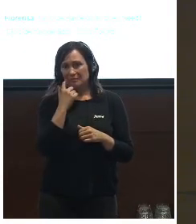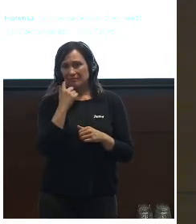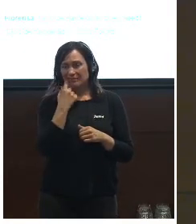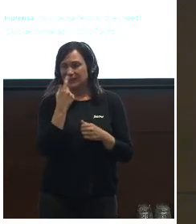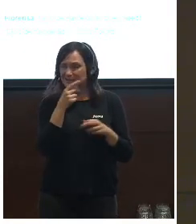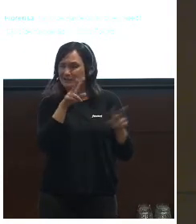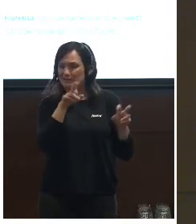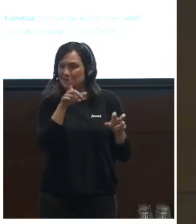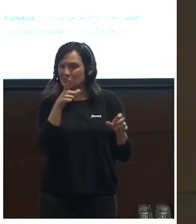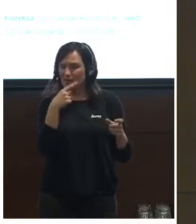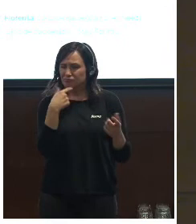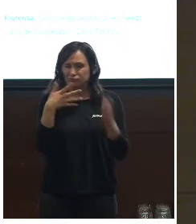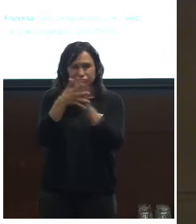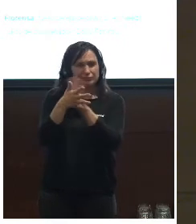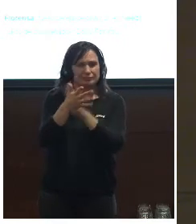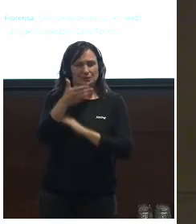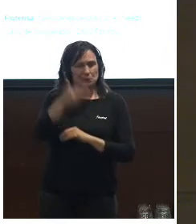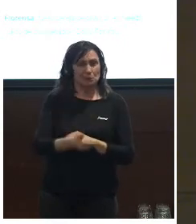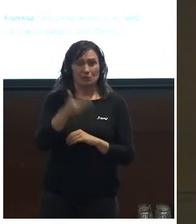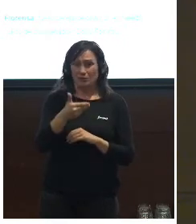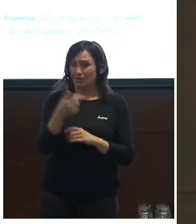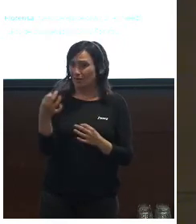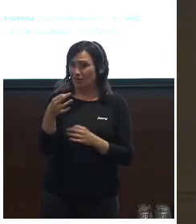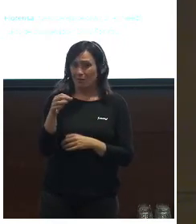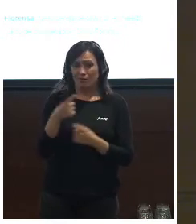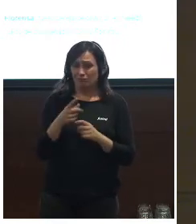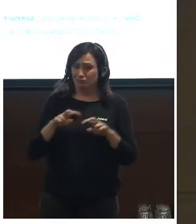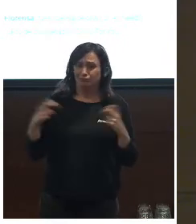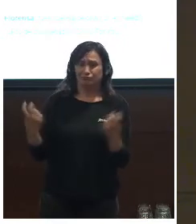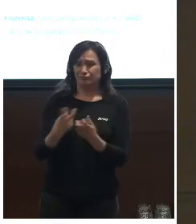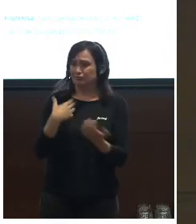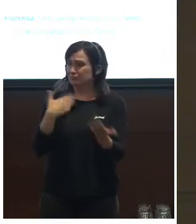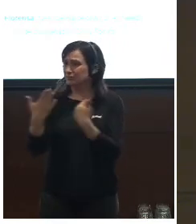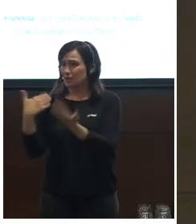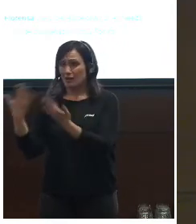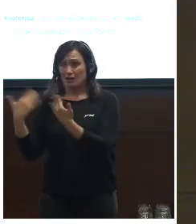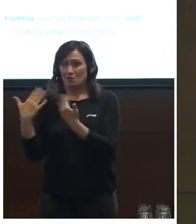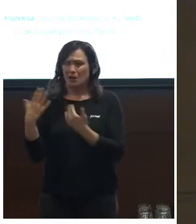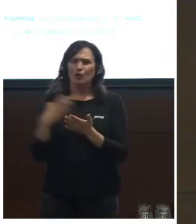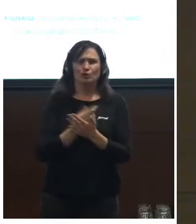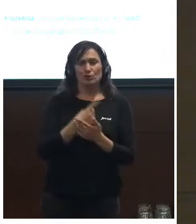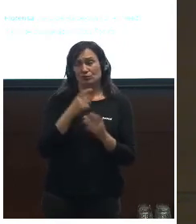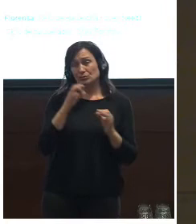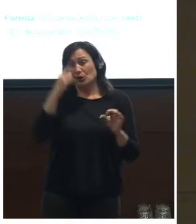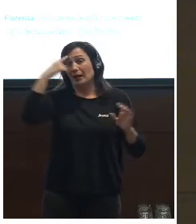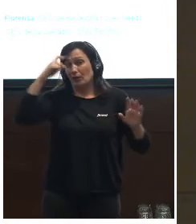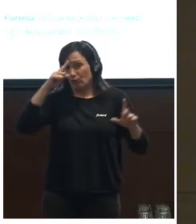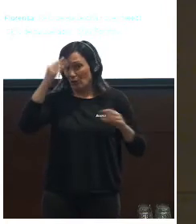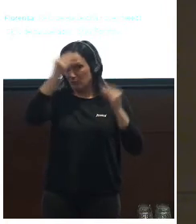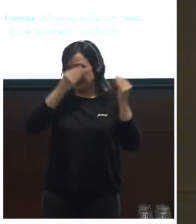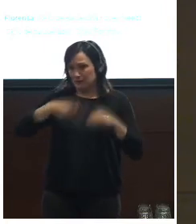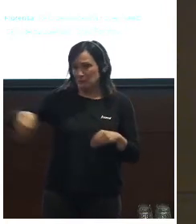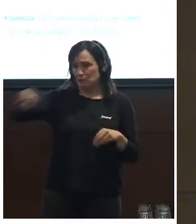about this. We think all, and I assume that we all think that we're doing good in our own